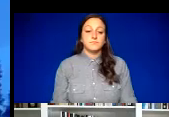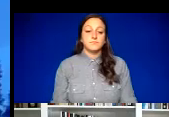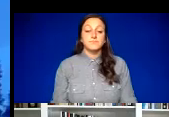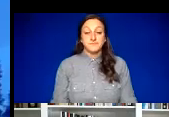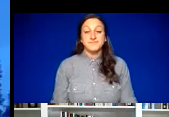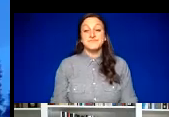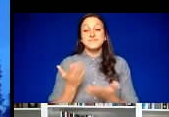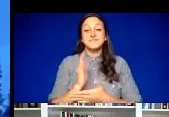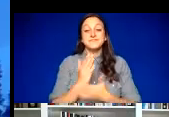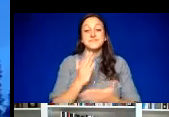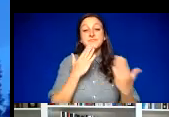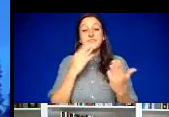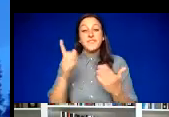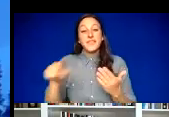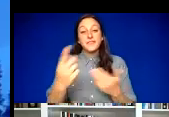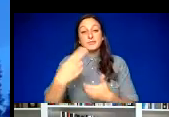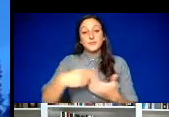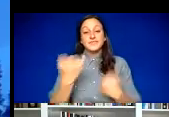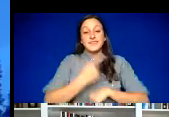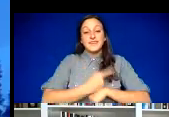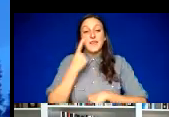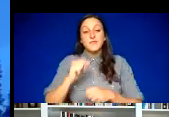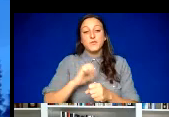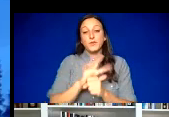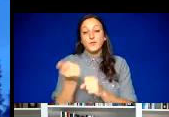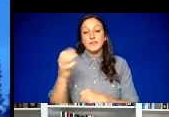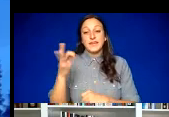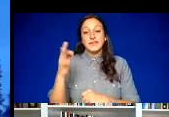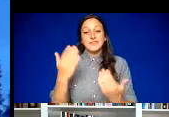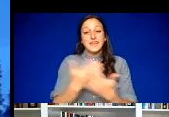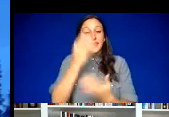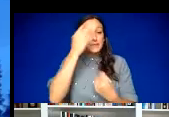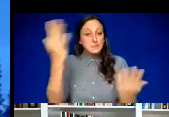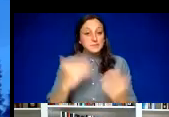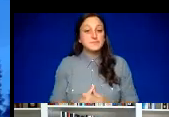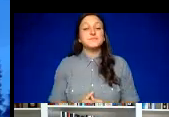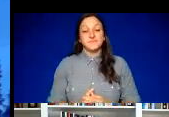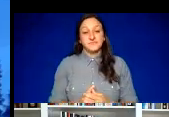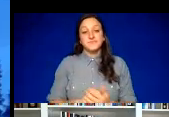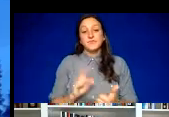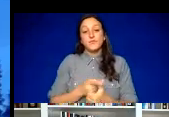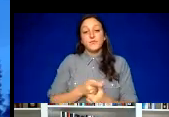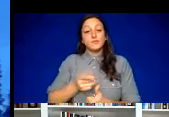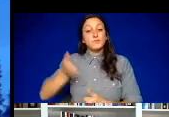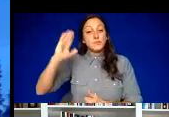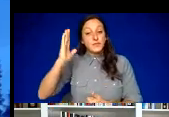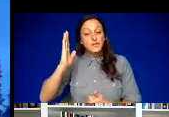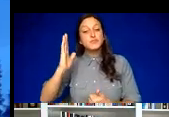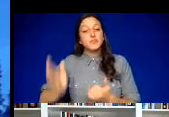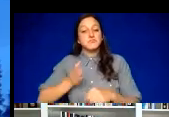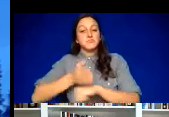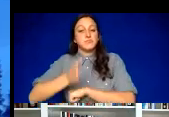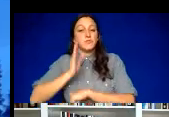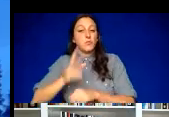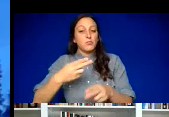All right, thank you for joining us today, everyone, for our COVID-19 update. We're going to start with the presentation and then we'll go into the brief